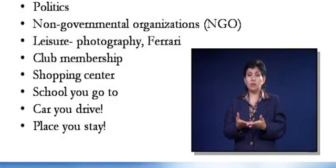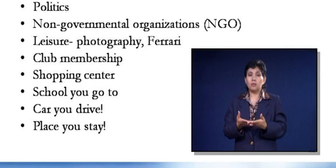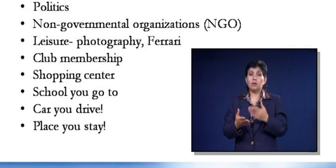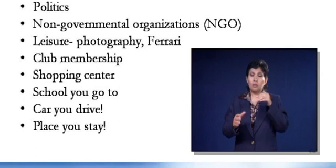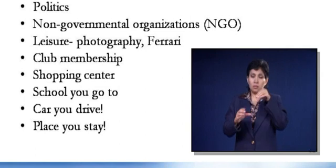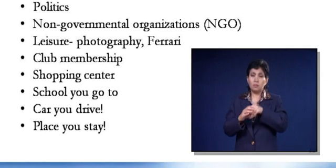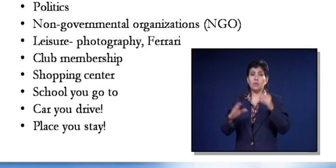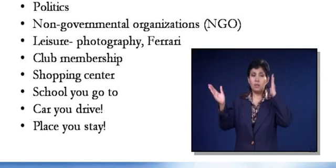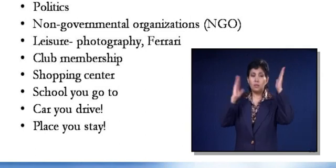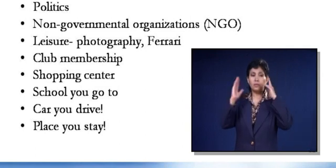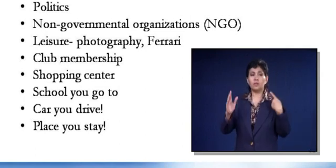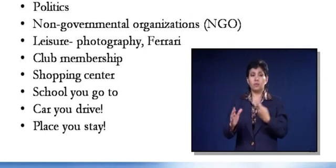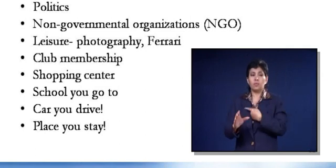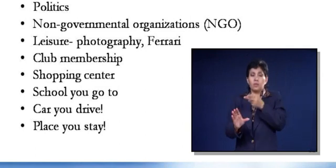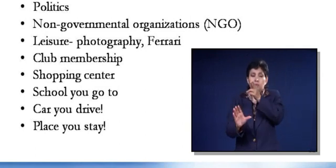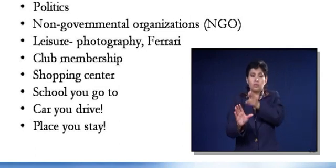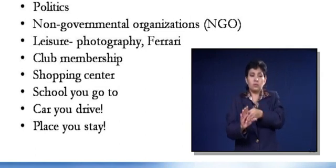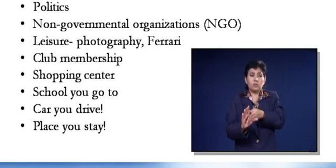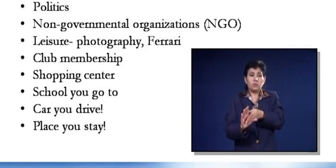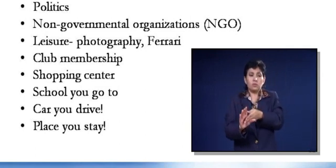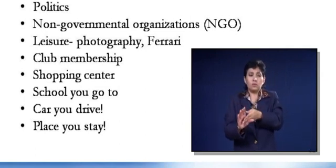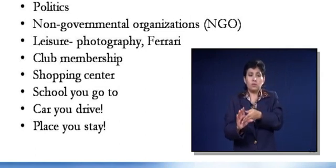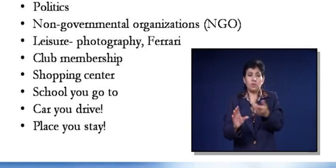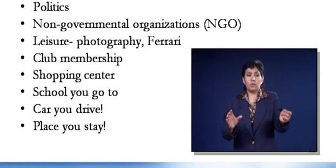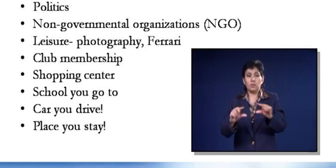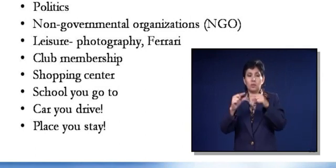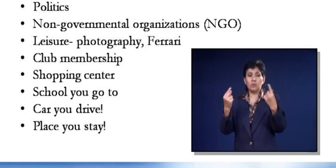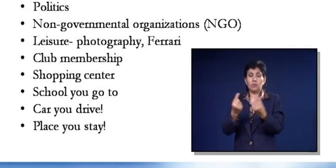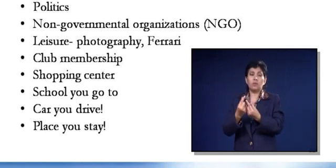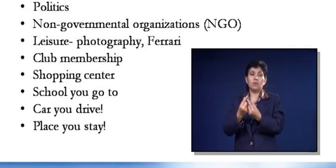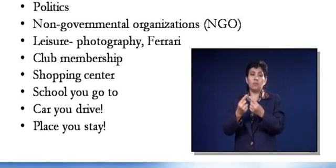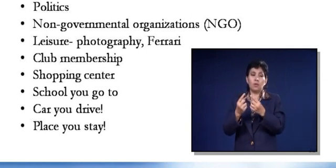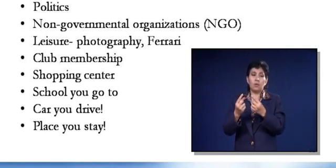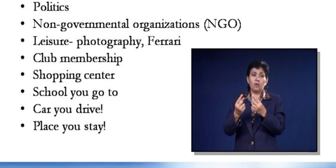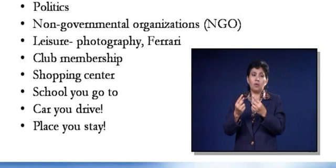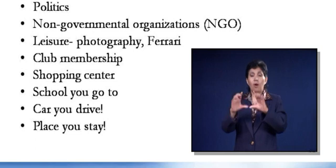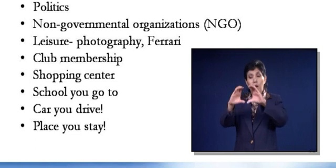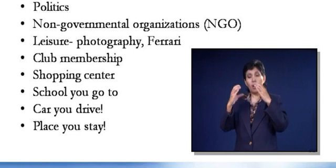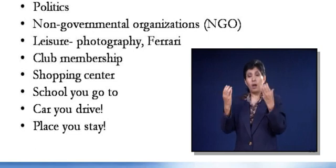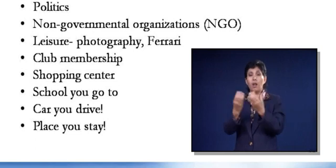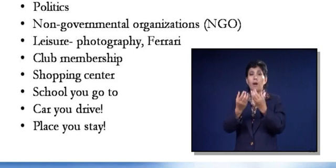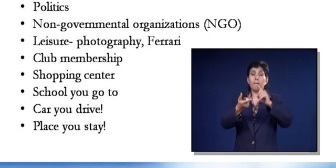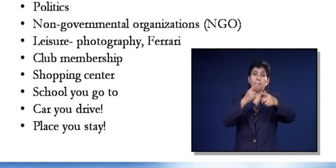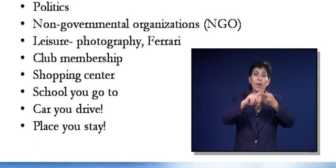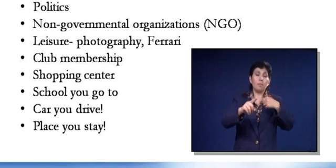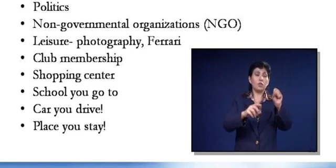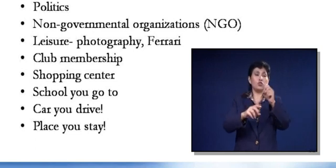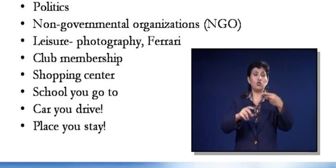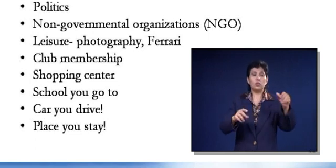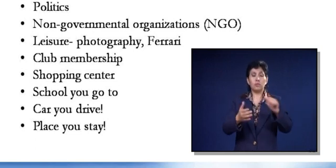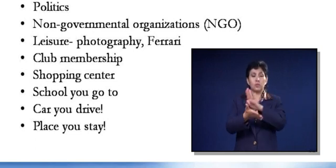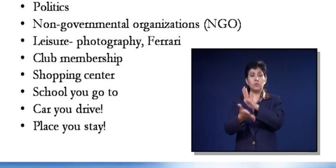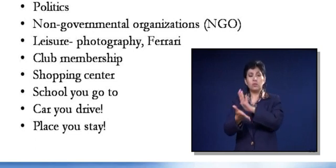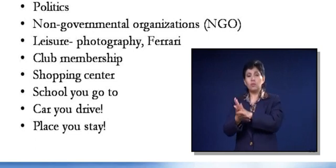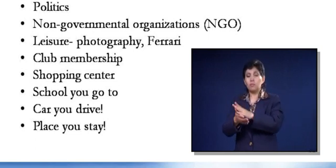in Malaysia, we joined a photography group or the Ferrari group. Or club membership, we join this group, we